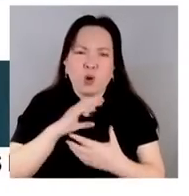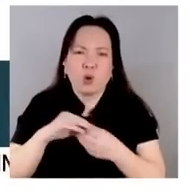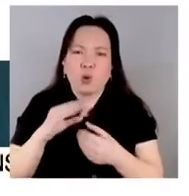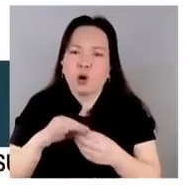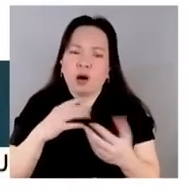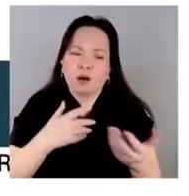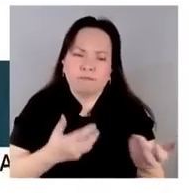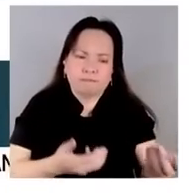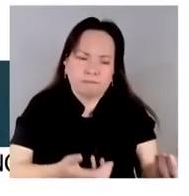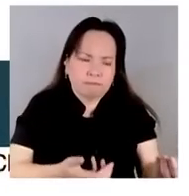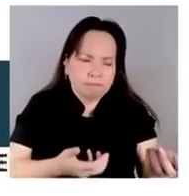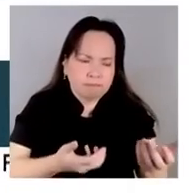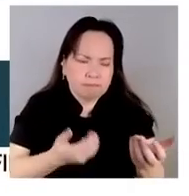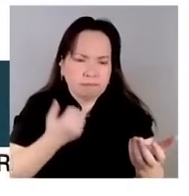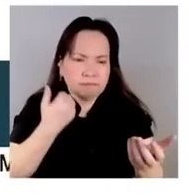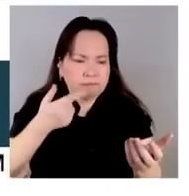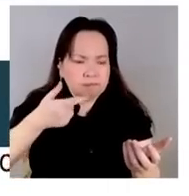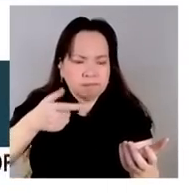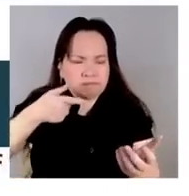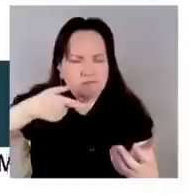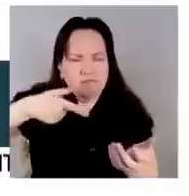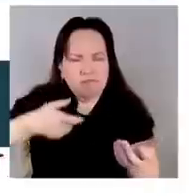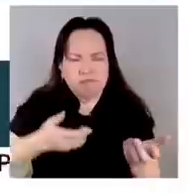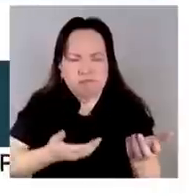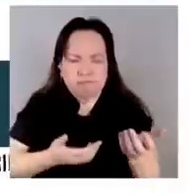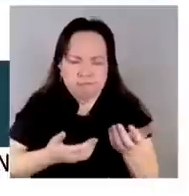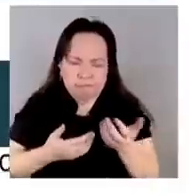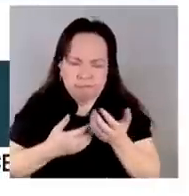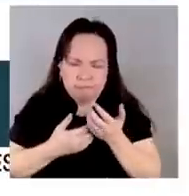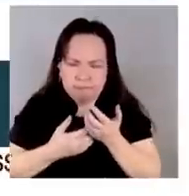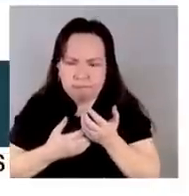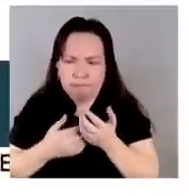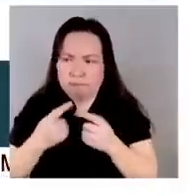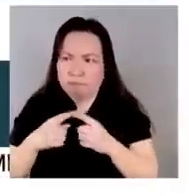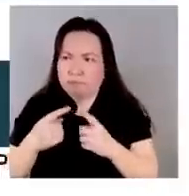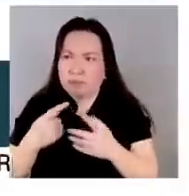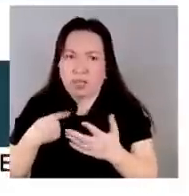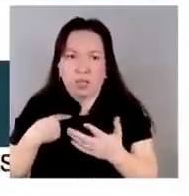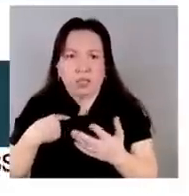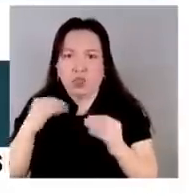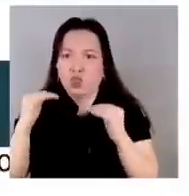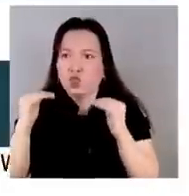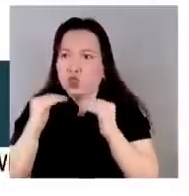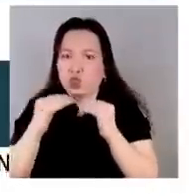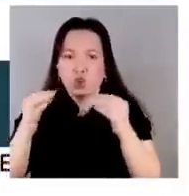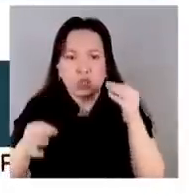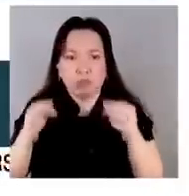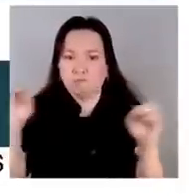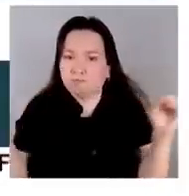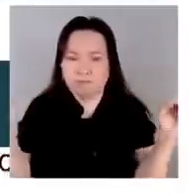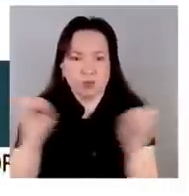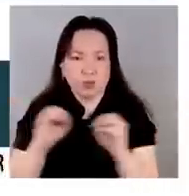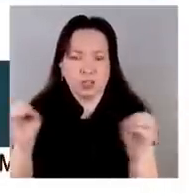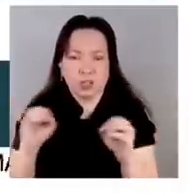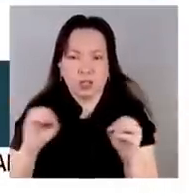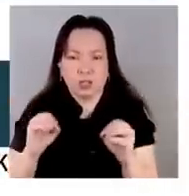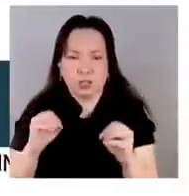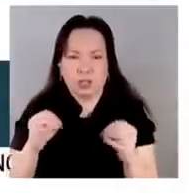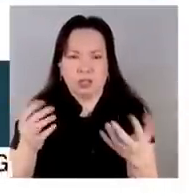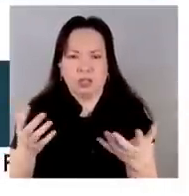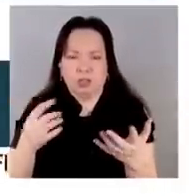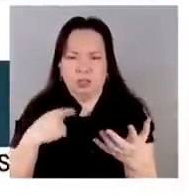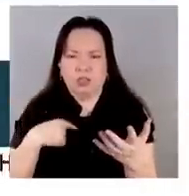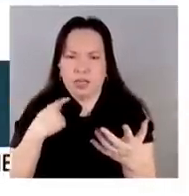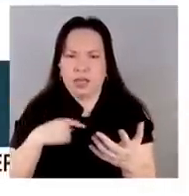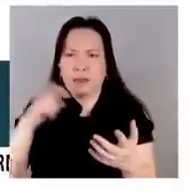the bodies of loved ones riddled with bullets. And there's been no accountability for these killings. So, you know, I think, you know, there is justice that is really